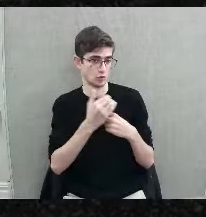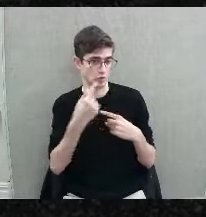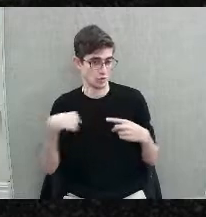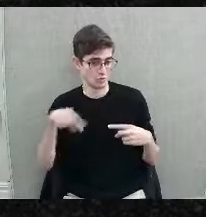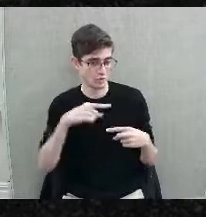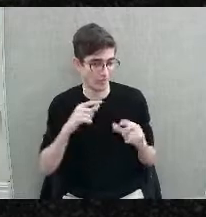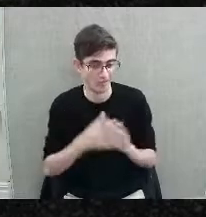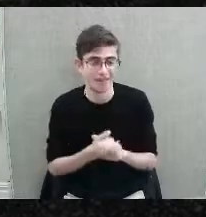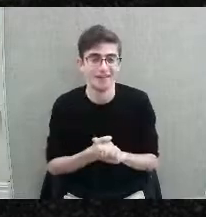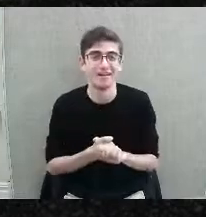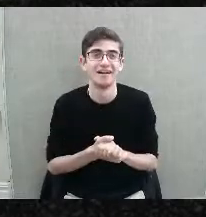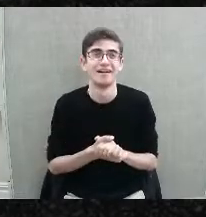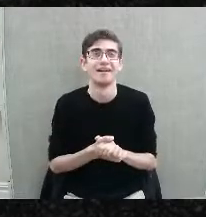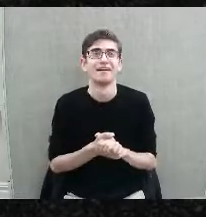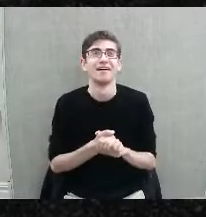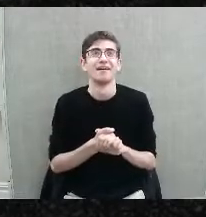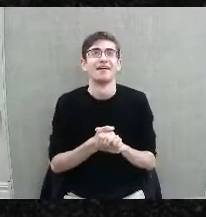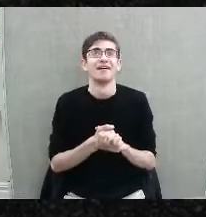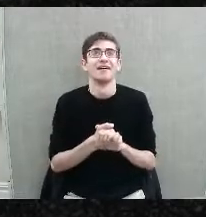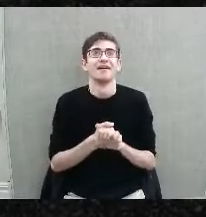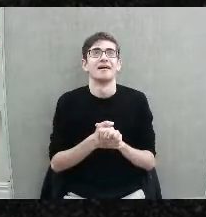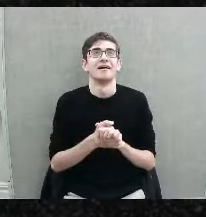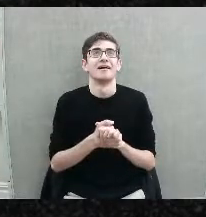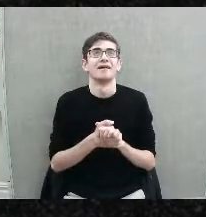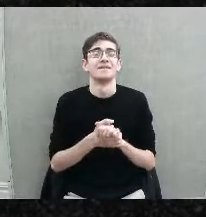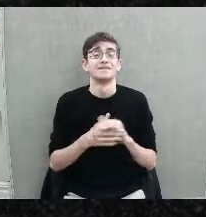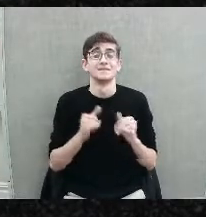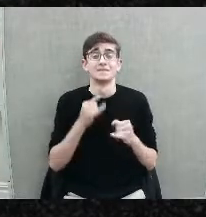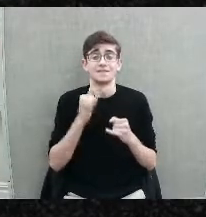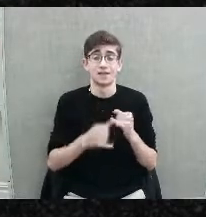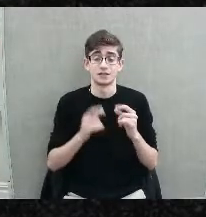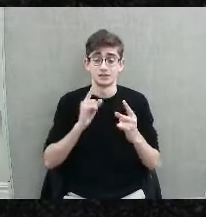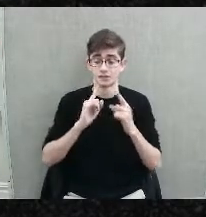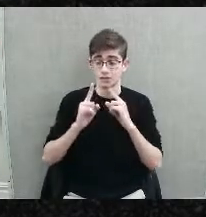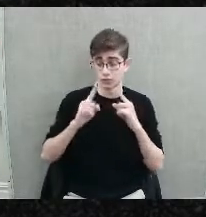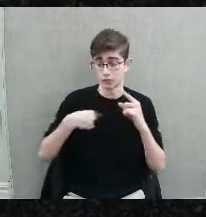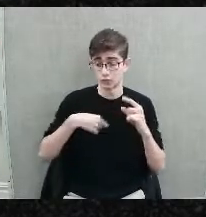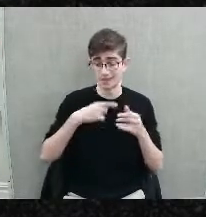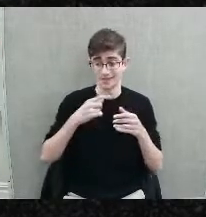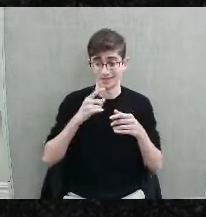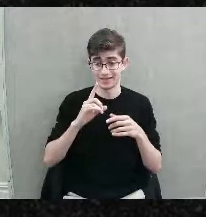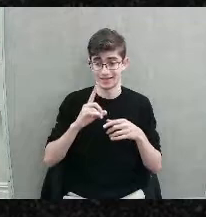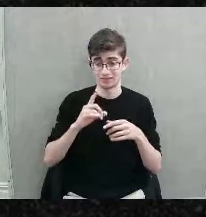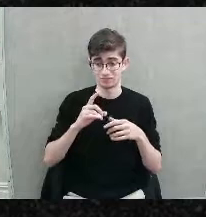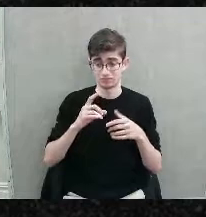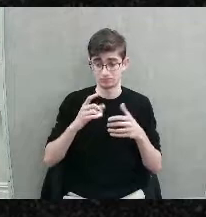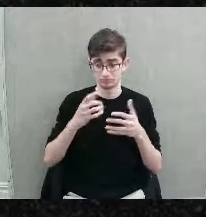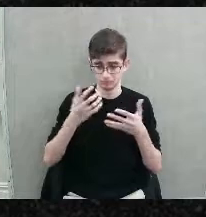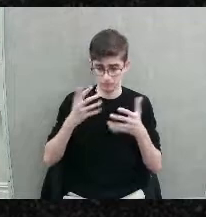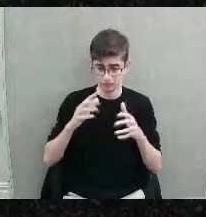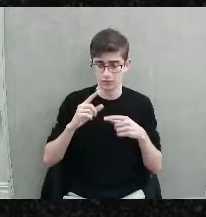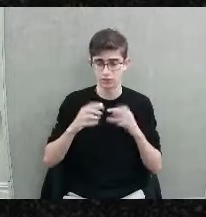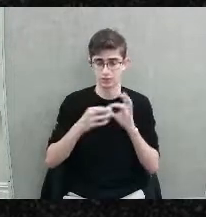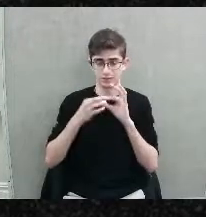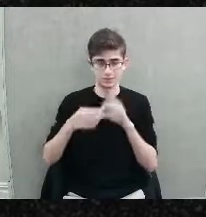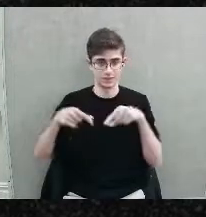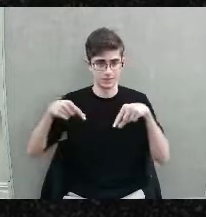say. But in terms of the final set of conversations we had about this. We kept